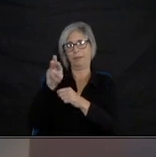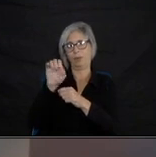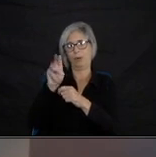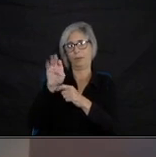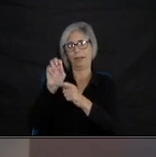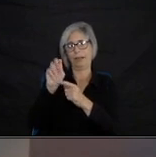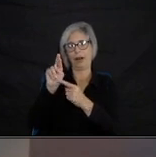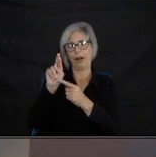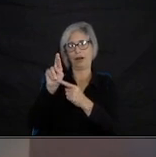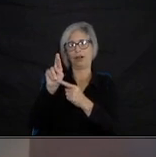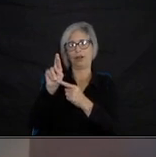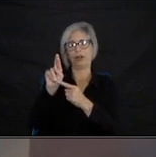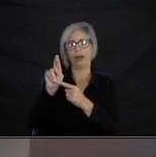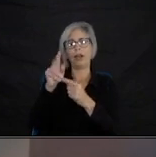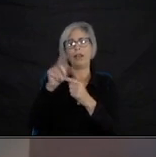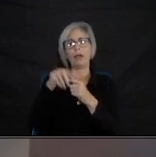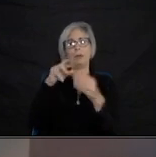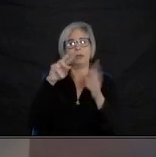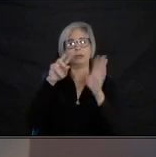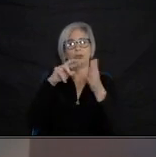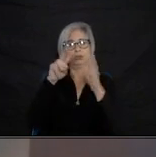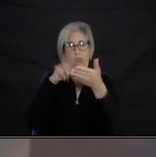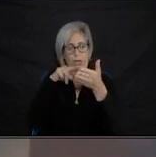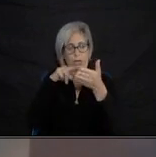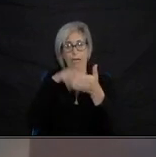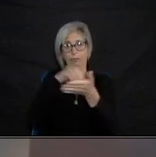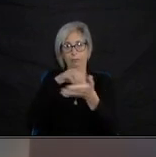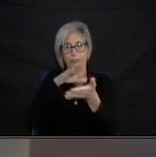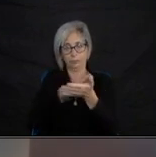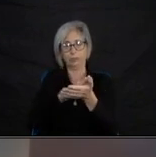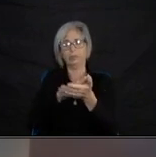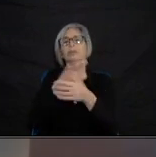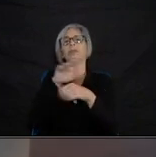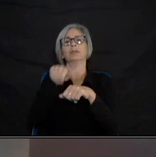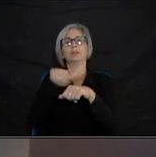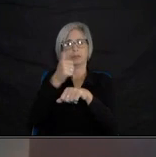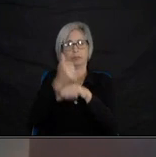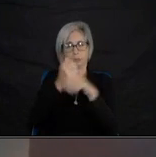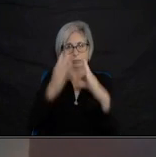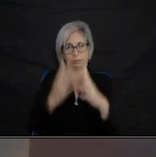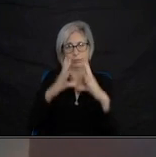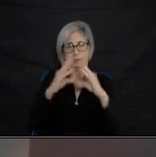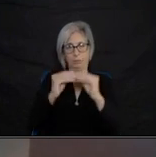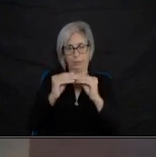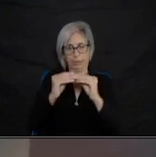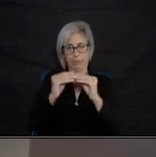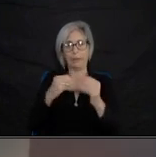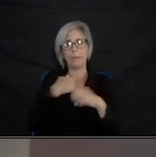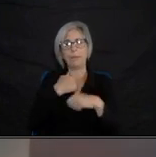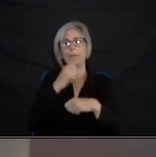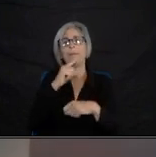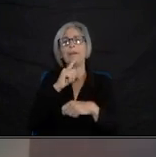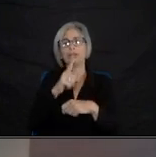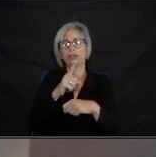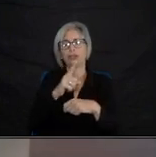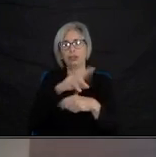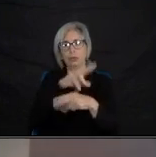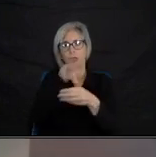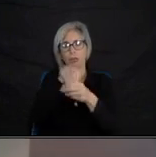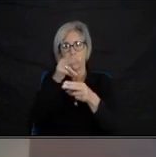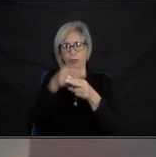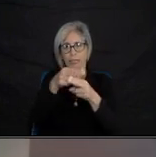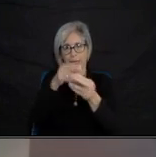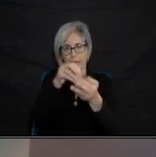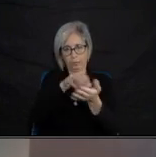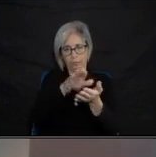interface. Those items will be read into the record by a meeting organizer at the appropriate time. Please be sure to include your name for the record.